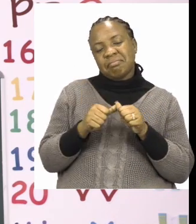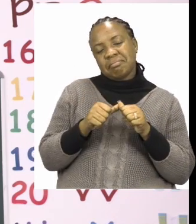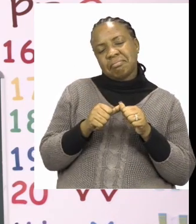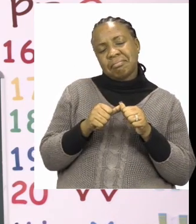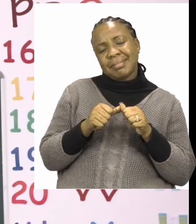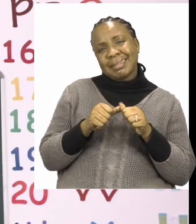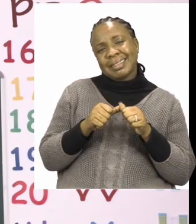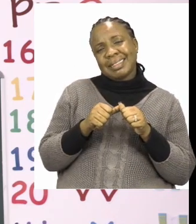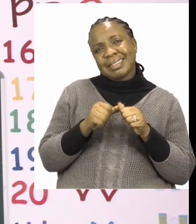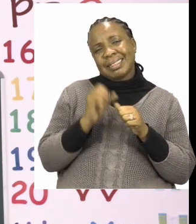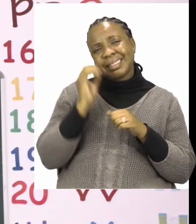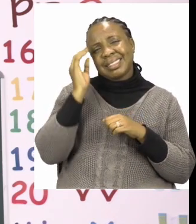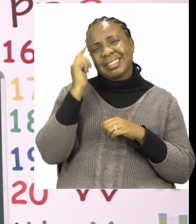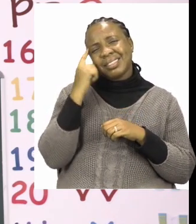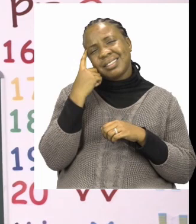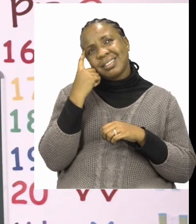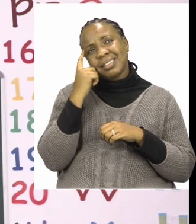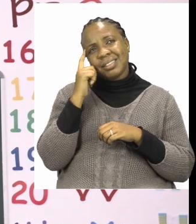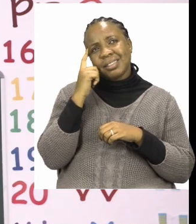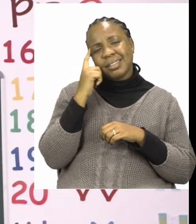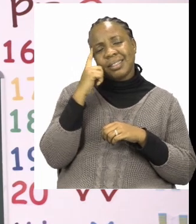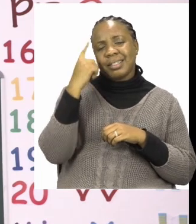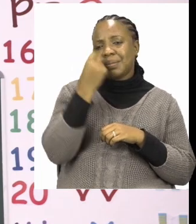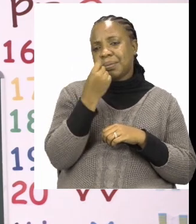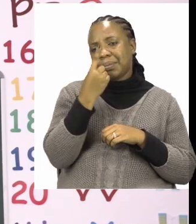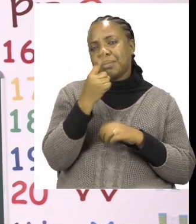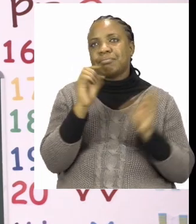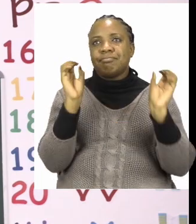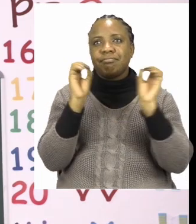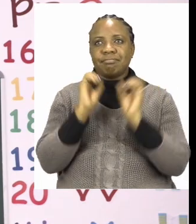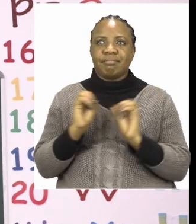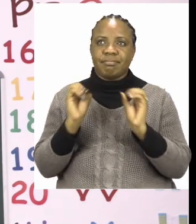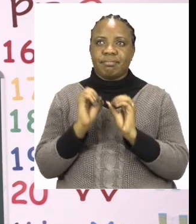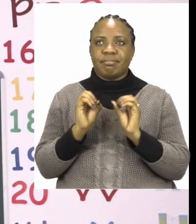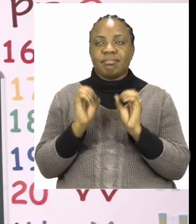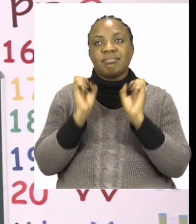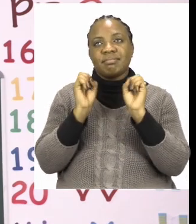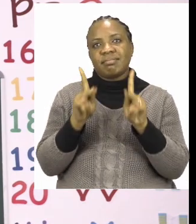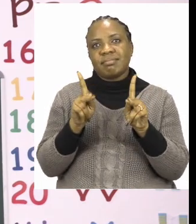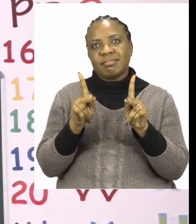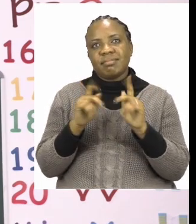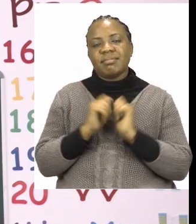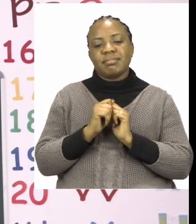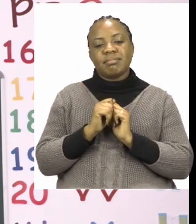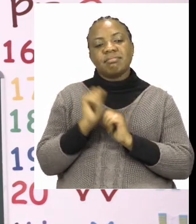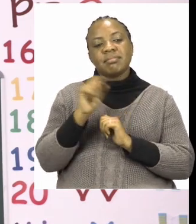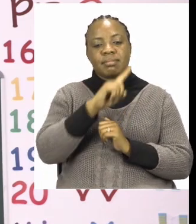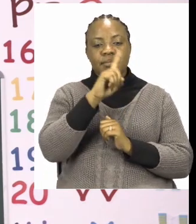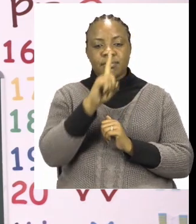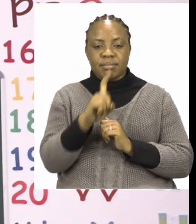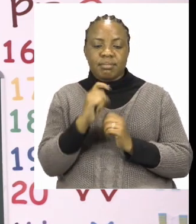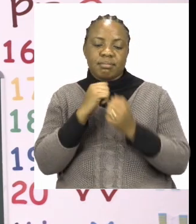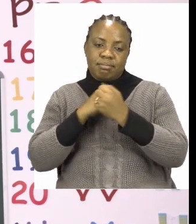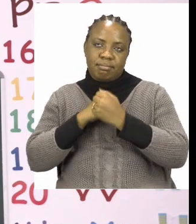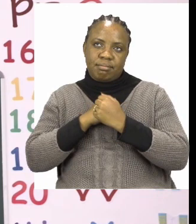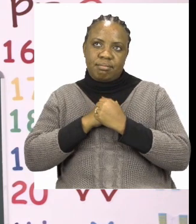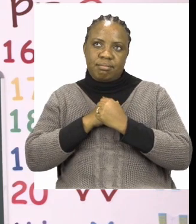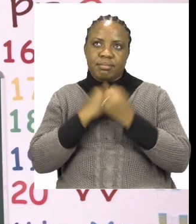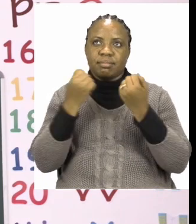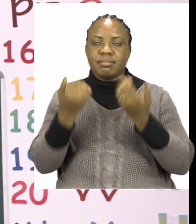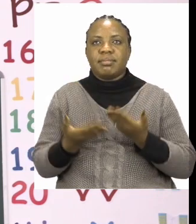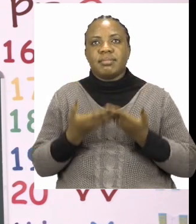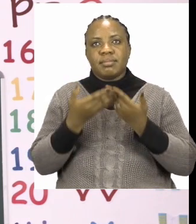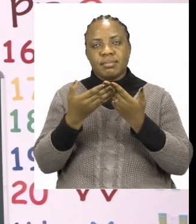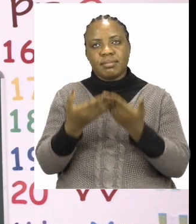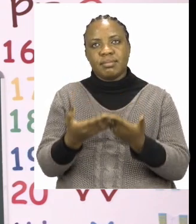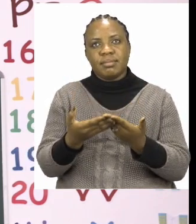to do or you didn't understand, that's okay. You can always ask an adult for help. Just make sure